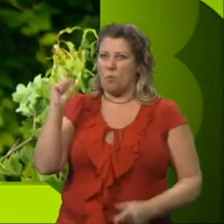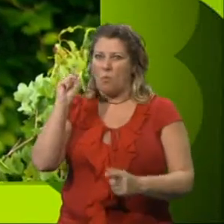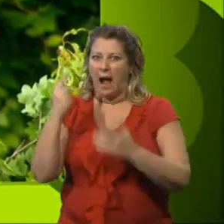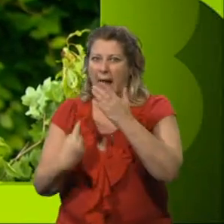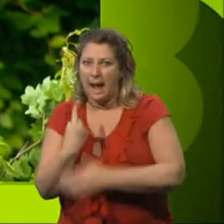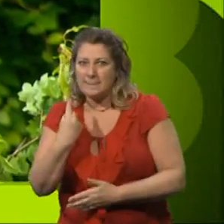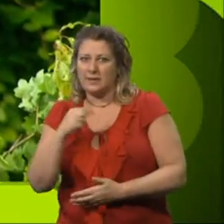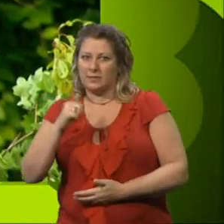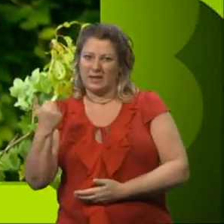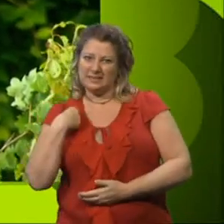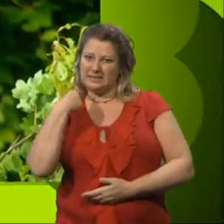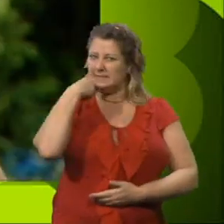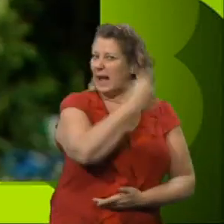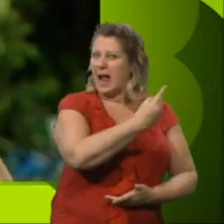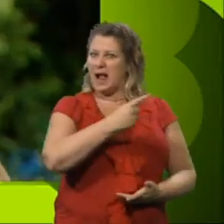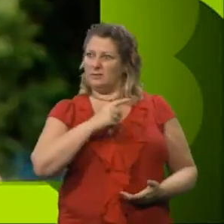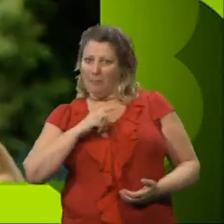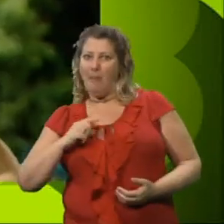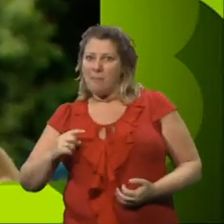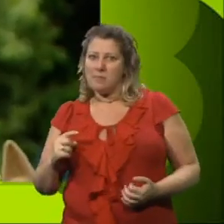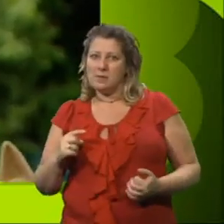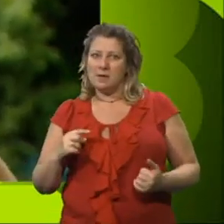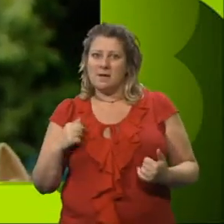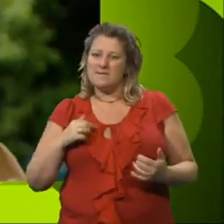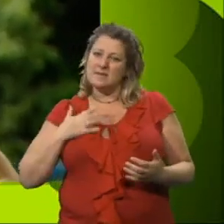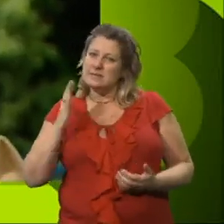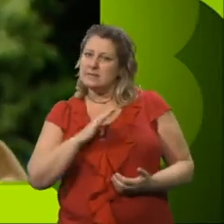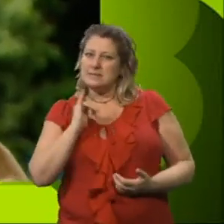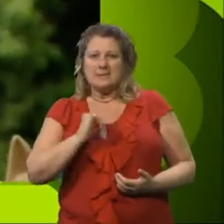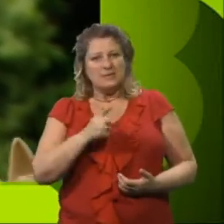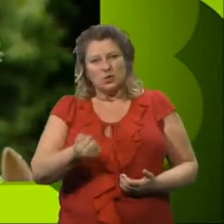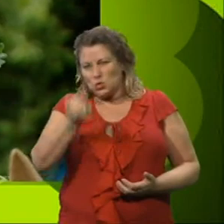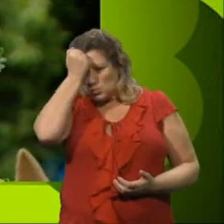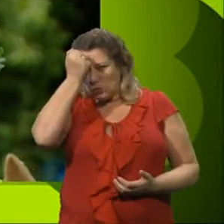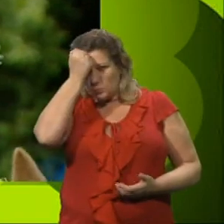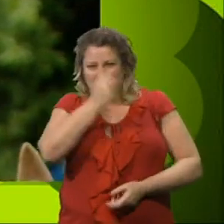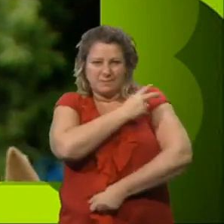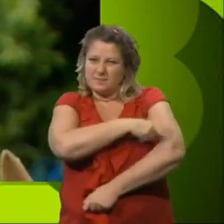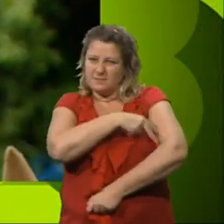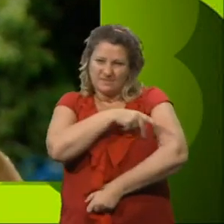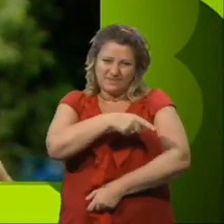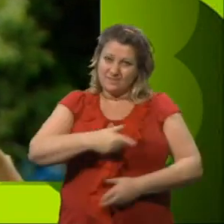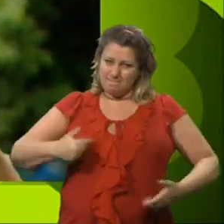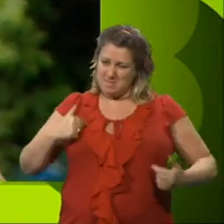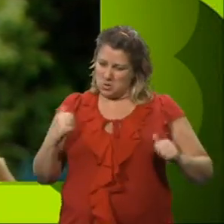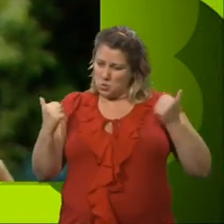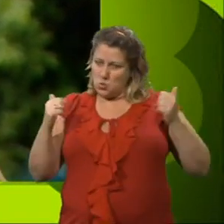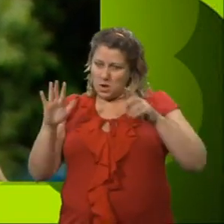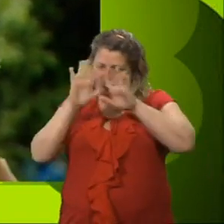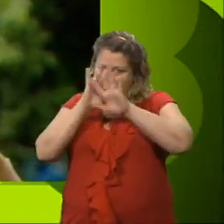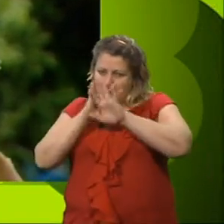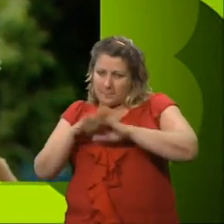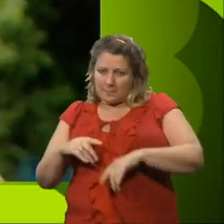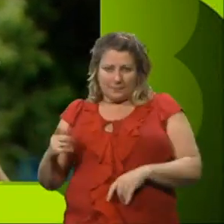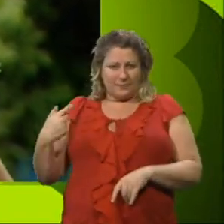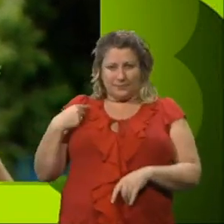what he really is. You know what? I feel sorry for him. That dopey sergeant didn't stand a chance against a master of camouflage like me. Here, don't